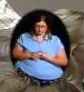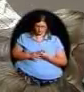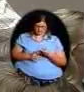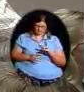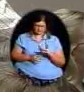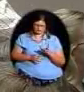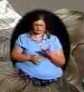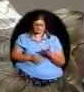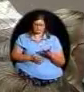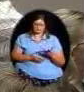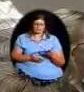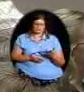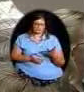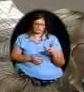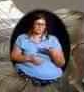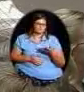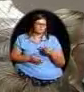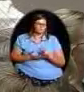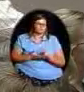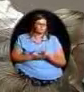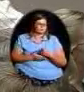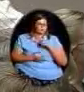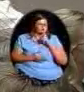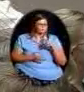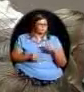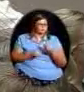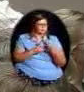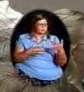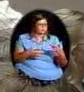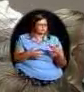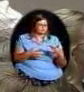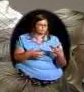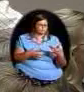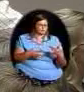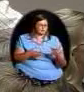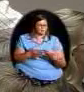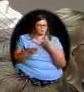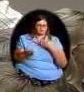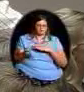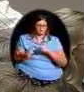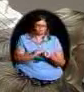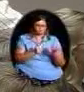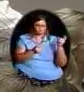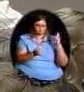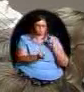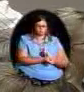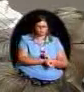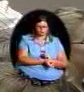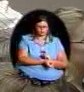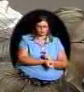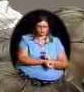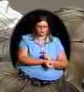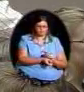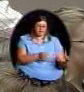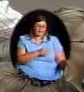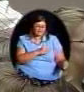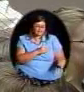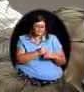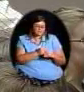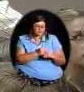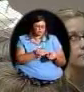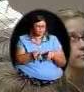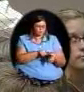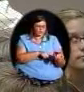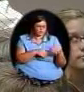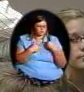6th grade to really give that information right before that transition. But in addition to that, we also